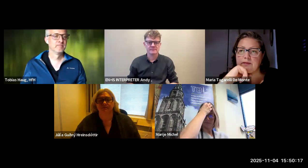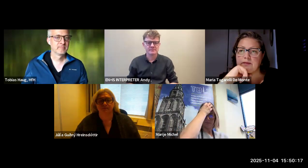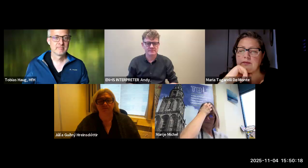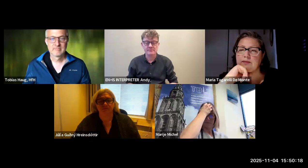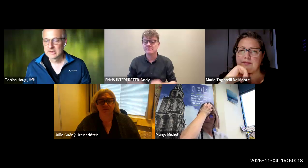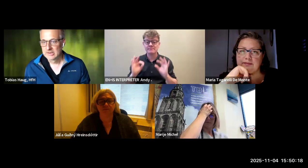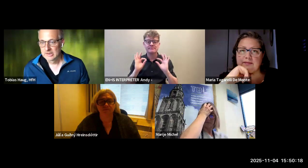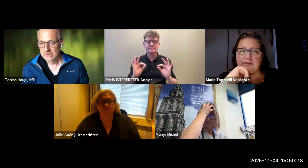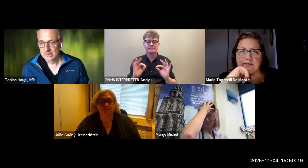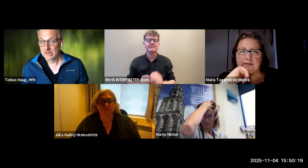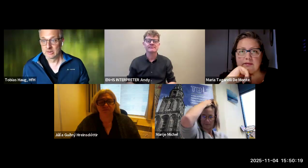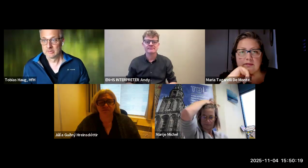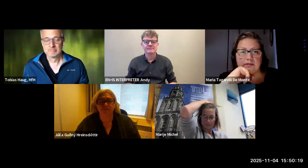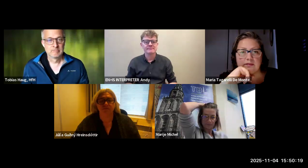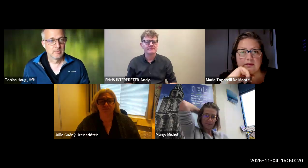All right.